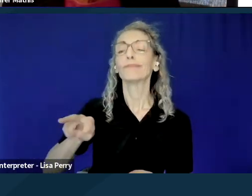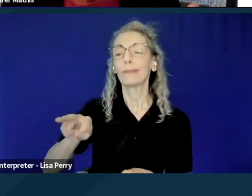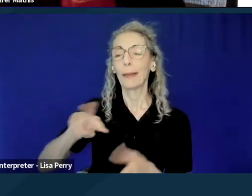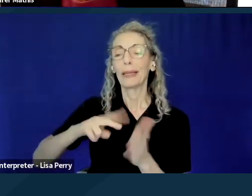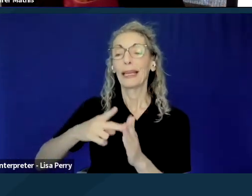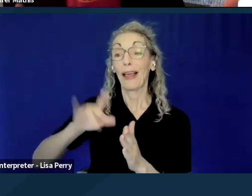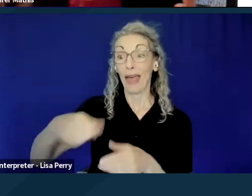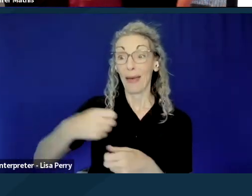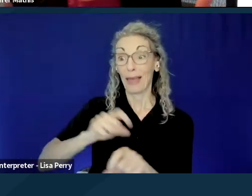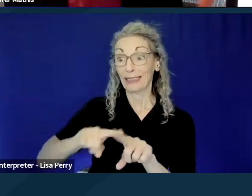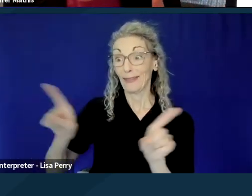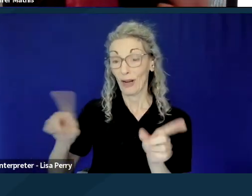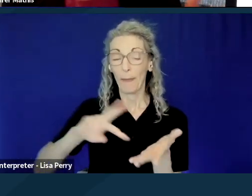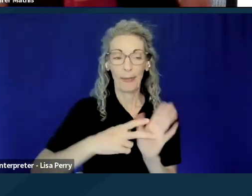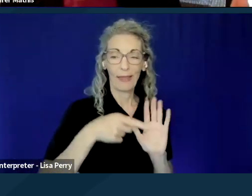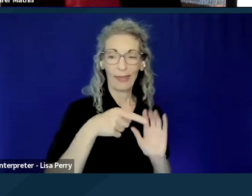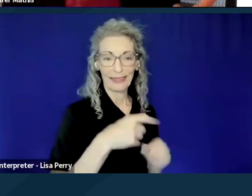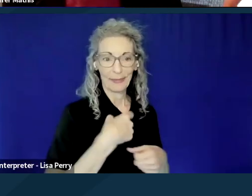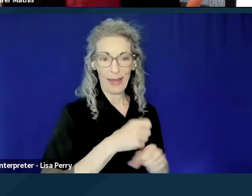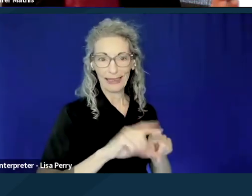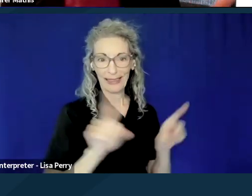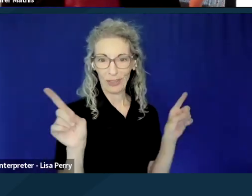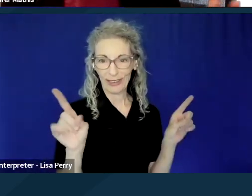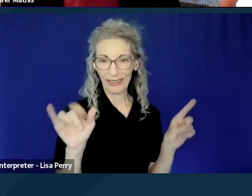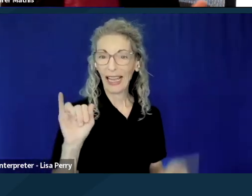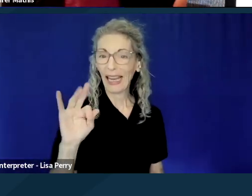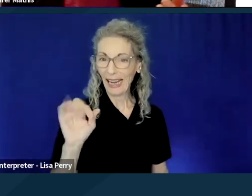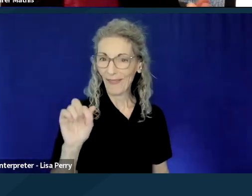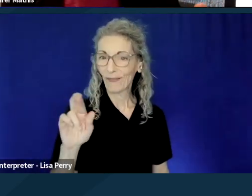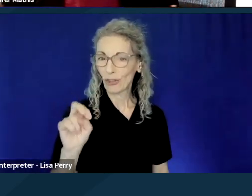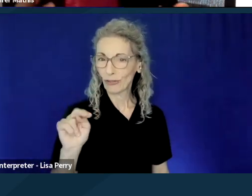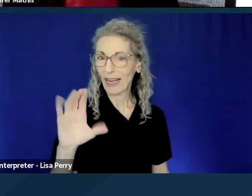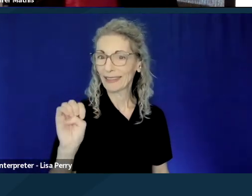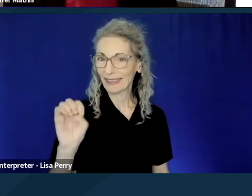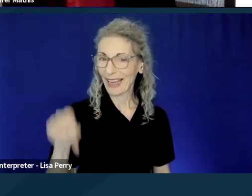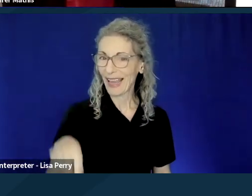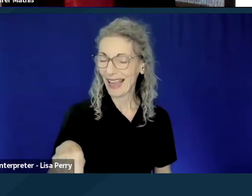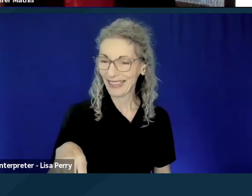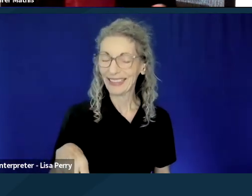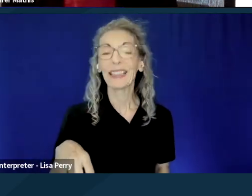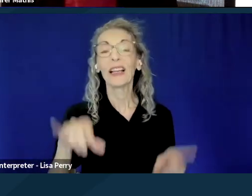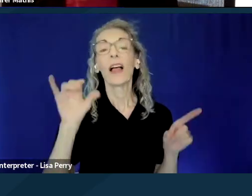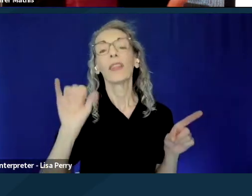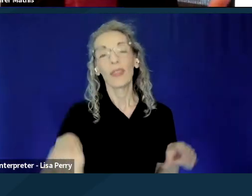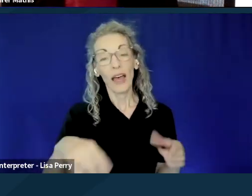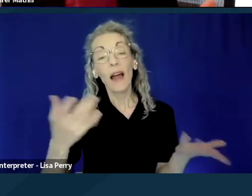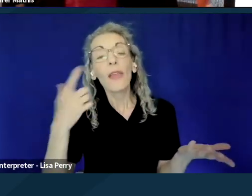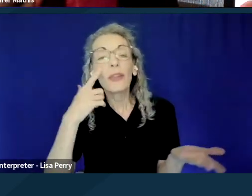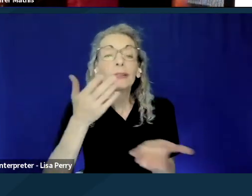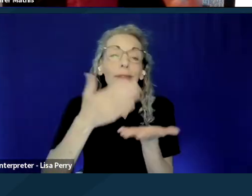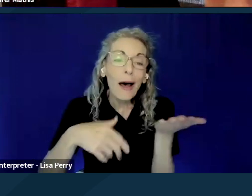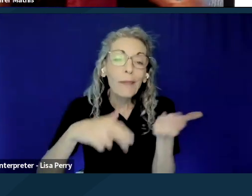point. Yes, there may be, I think, some things that are imperfections